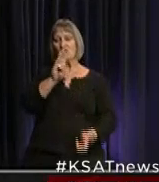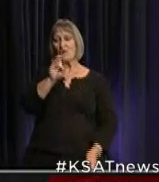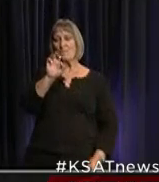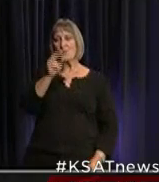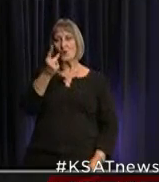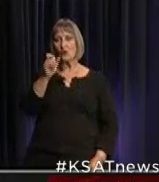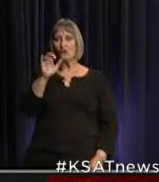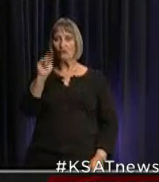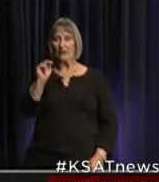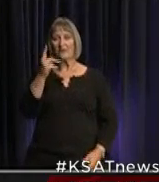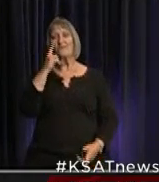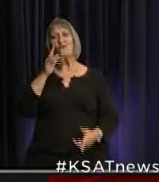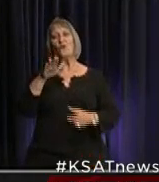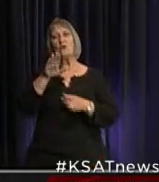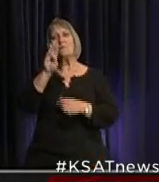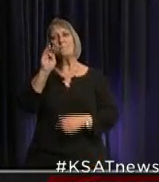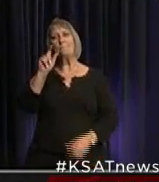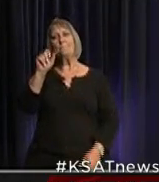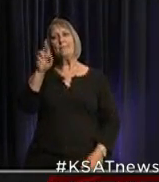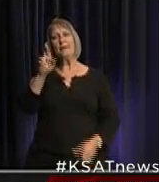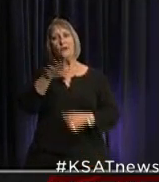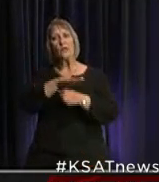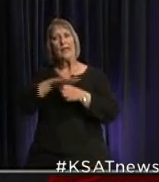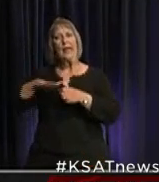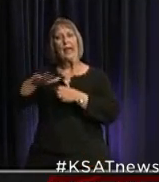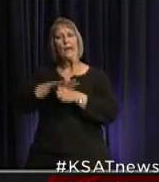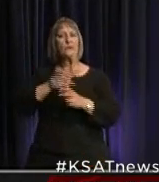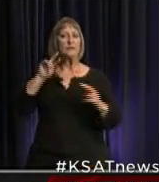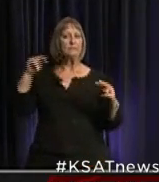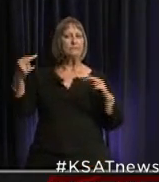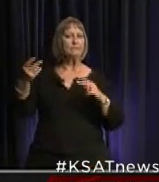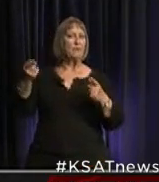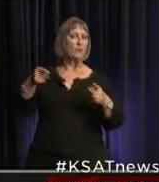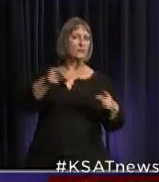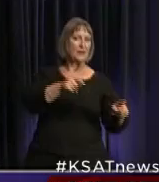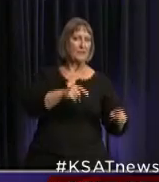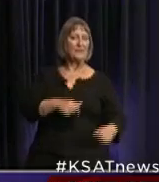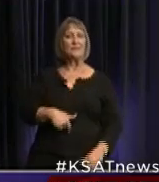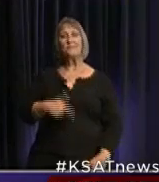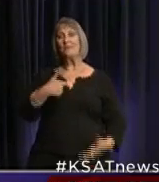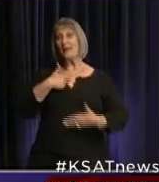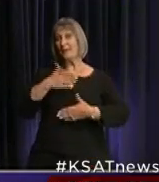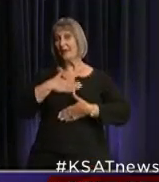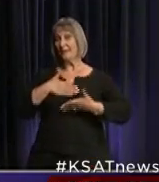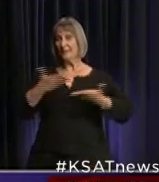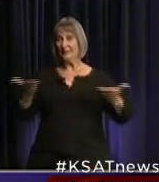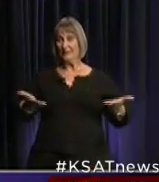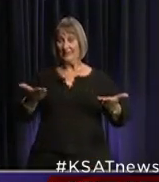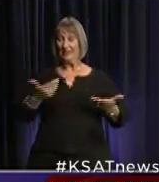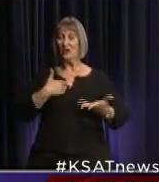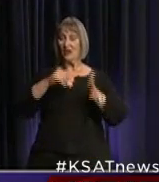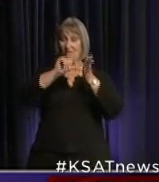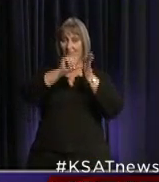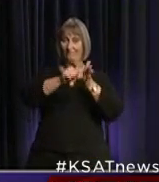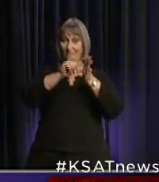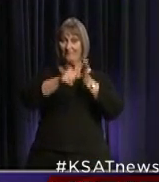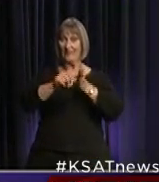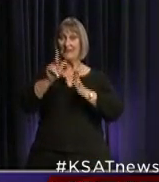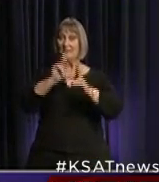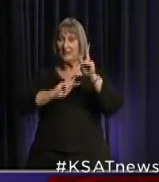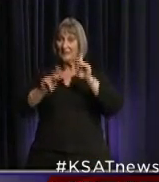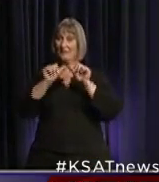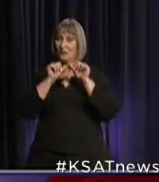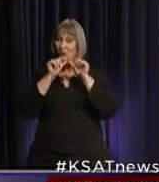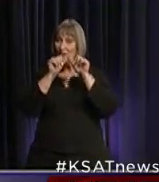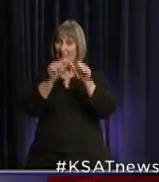perspective. Thank you very much. I'm glad to be here with you. I can't overemphasize the comment you made about asking people to continue